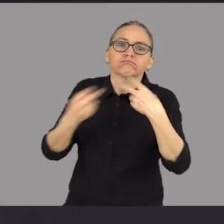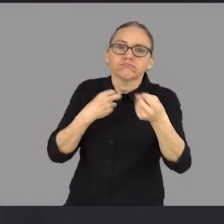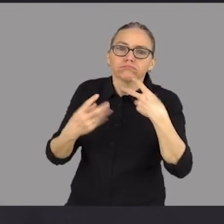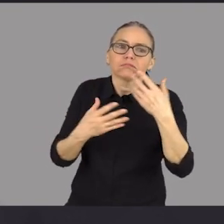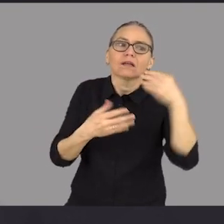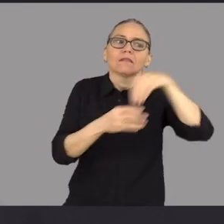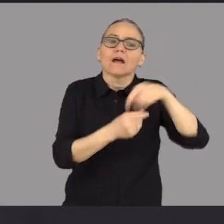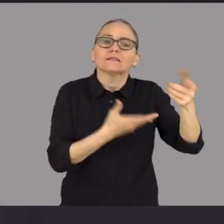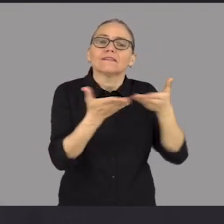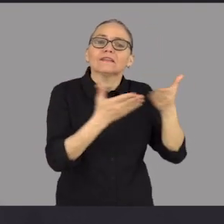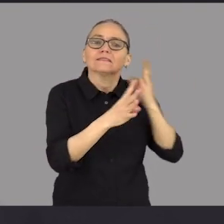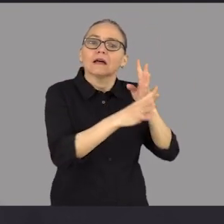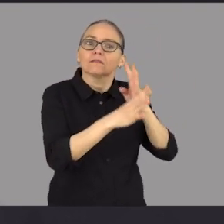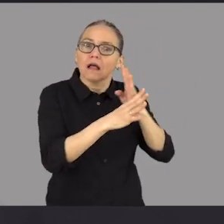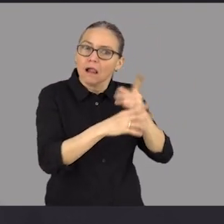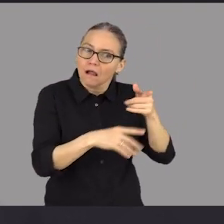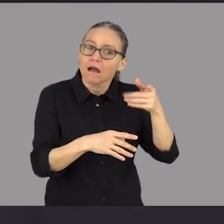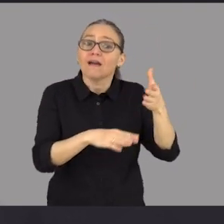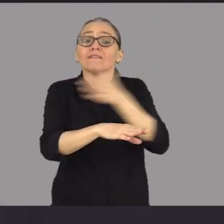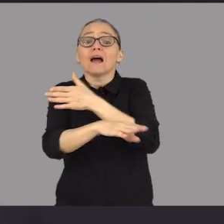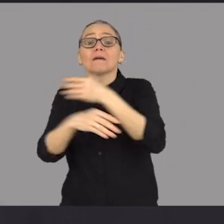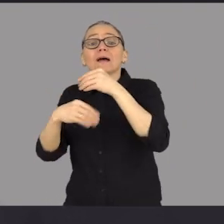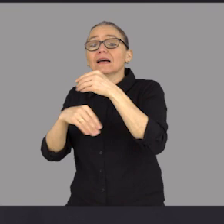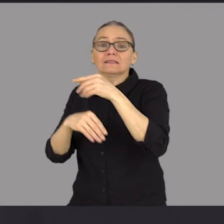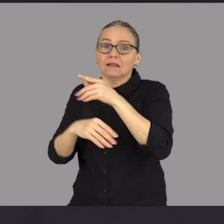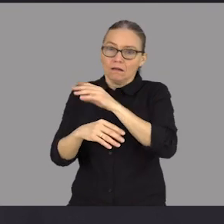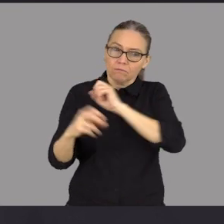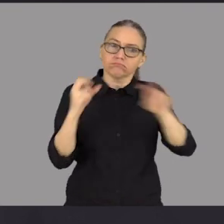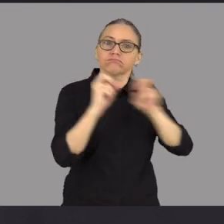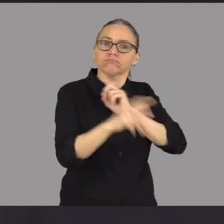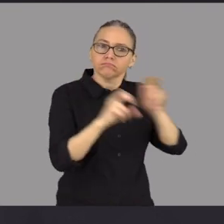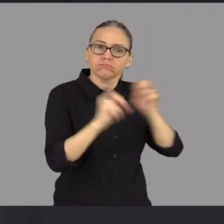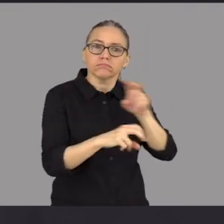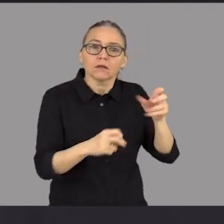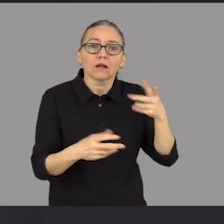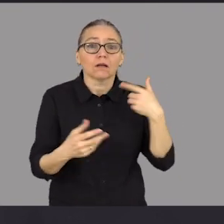to make the process more inclusive and inviting to candidates?